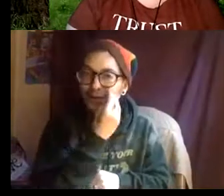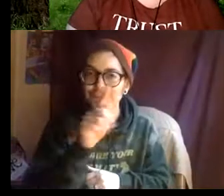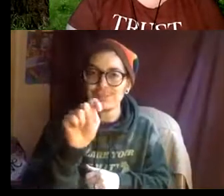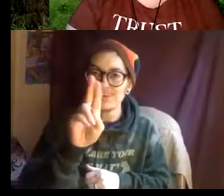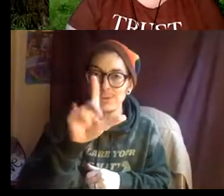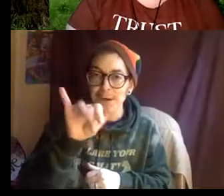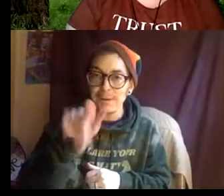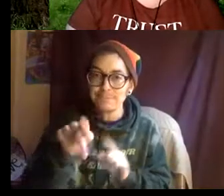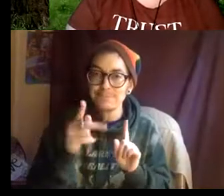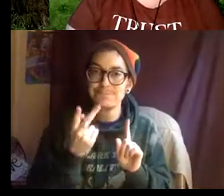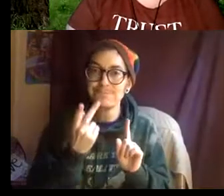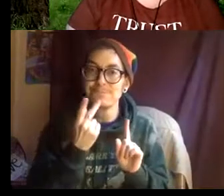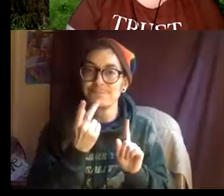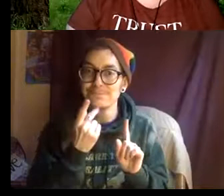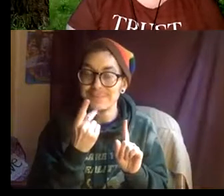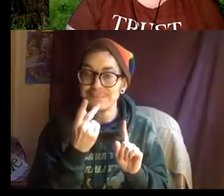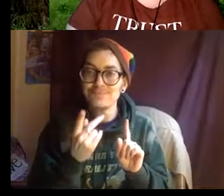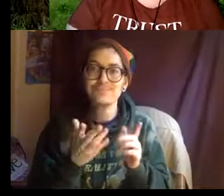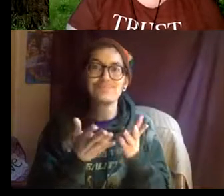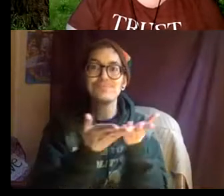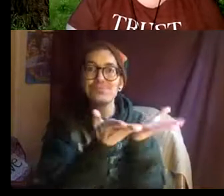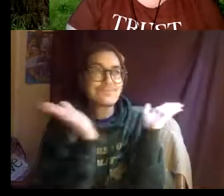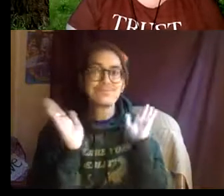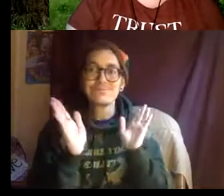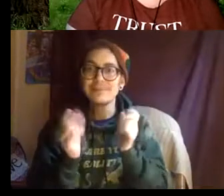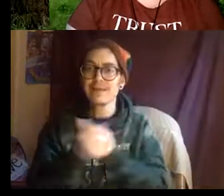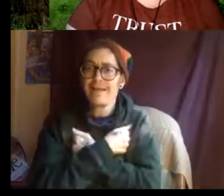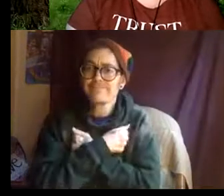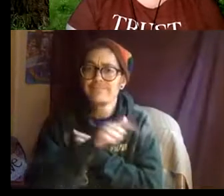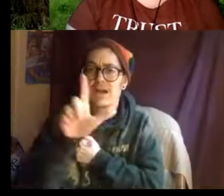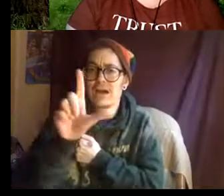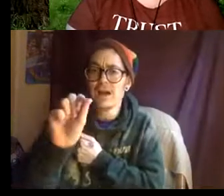And it has a flower on it, which is a tulip, a pink tulip.